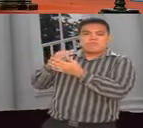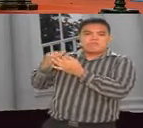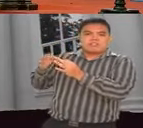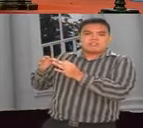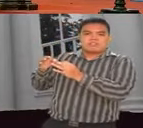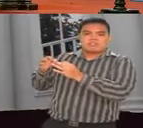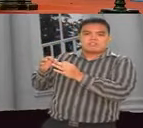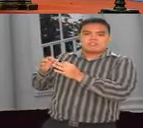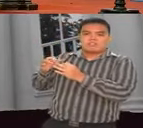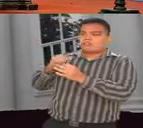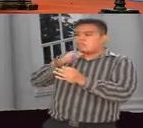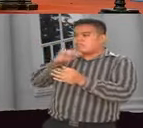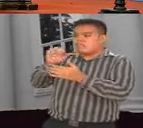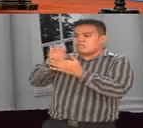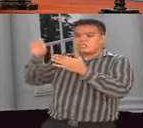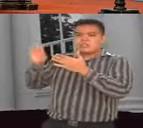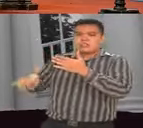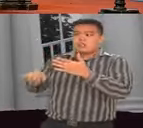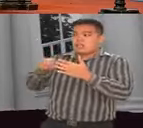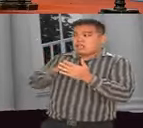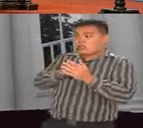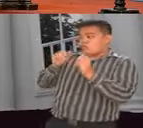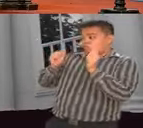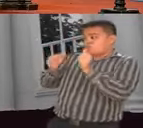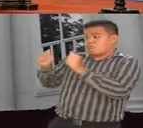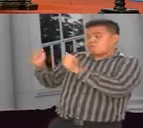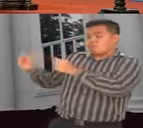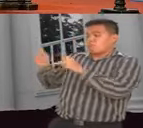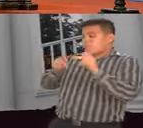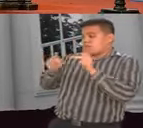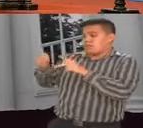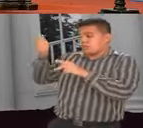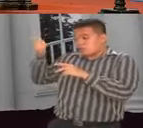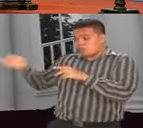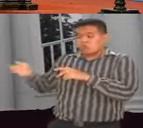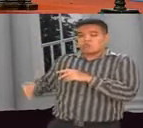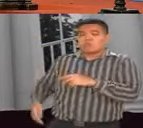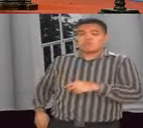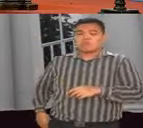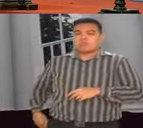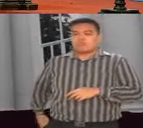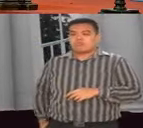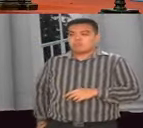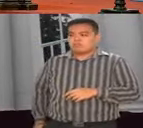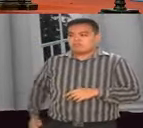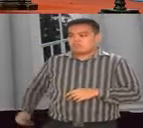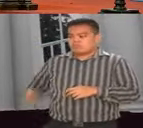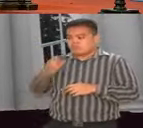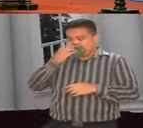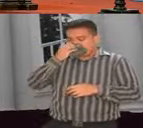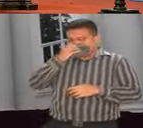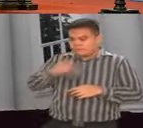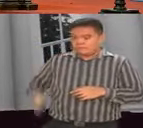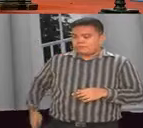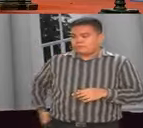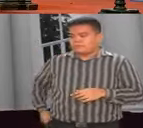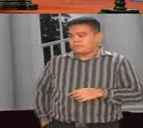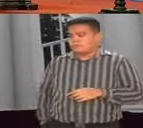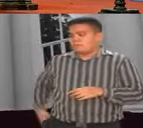yet. I am perfecting you. I am molding you. That which concerns